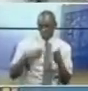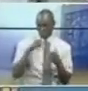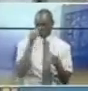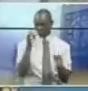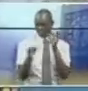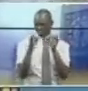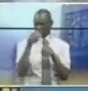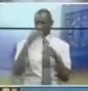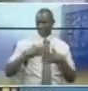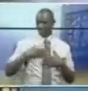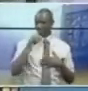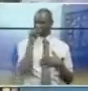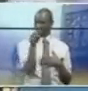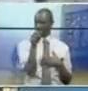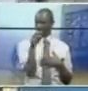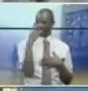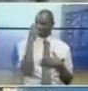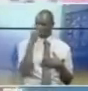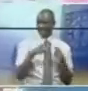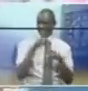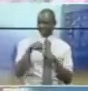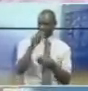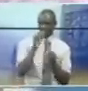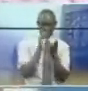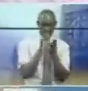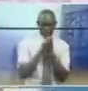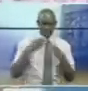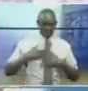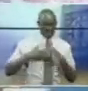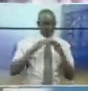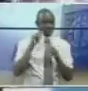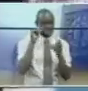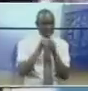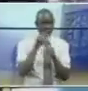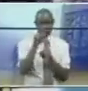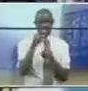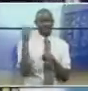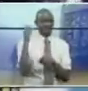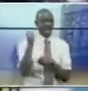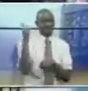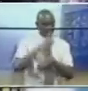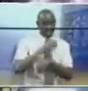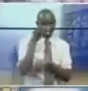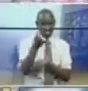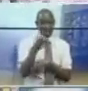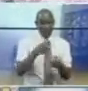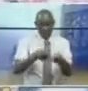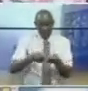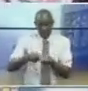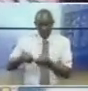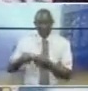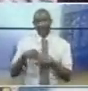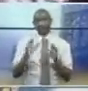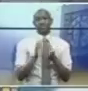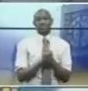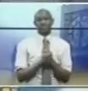where they found the body, the suspected killer could have kept the body in his house for at least 5 days before dragging it out.